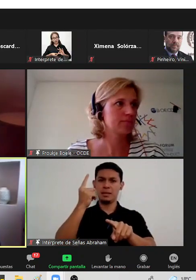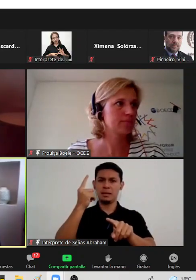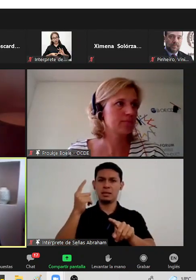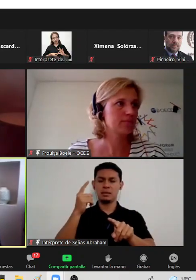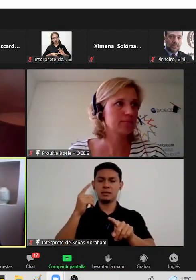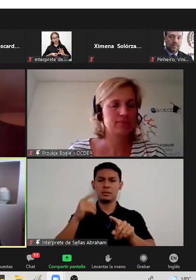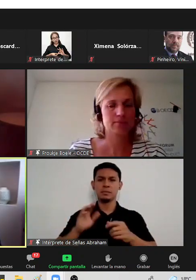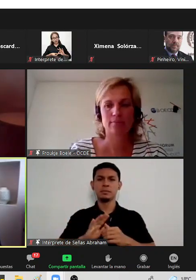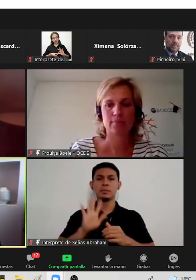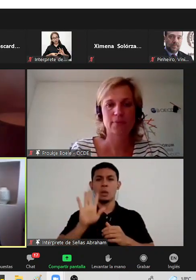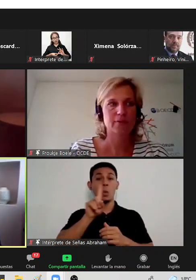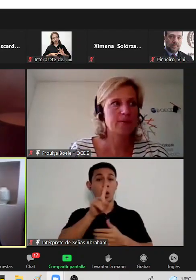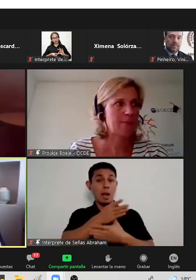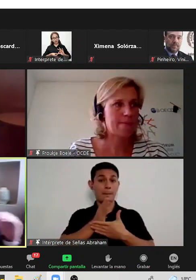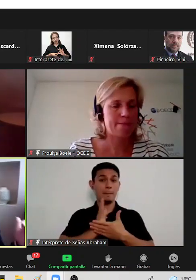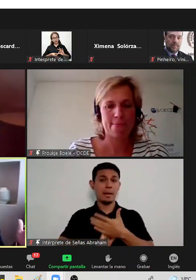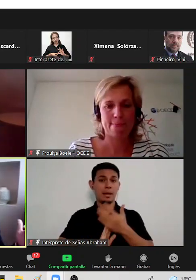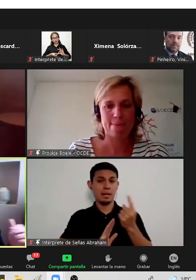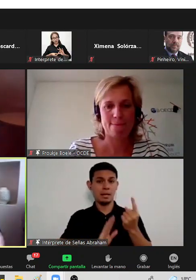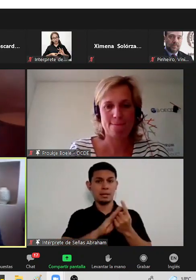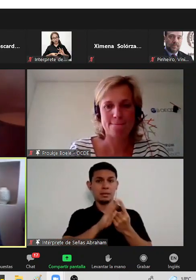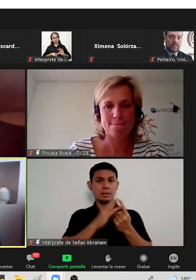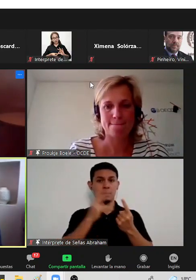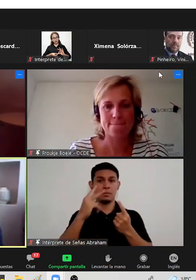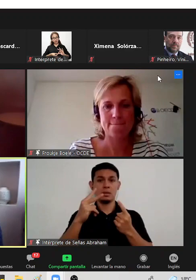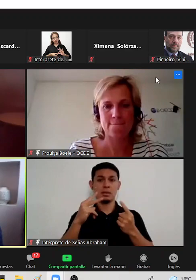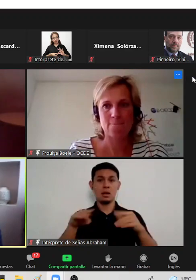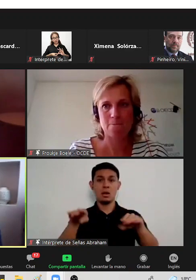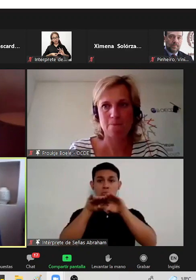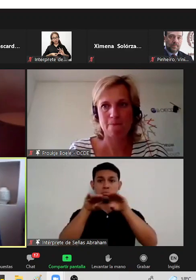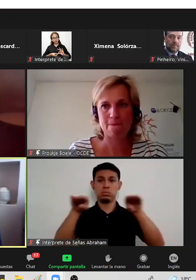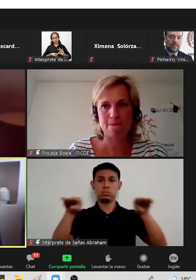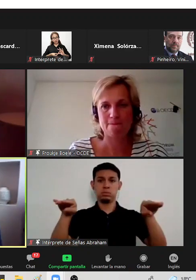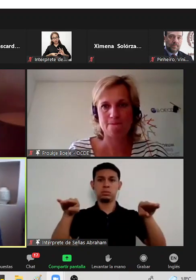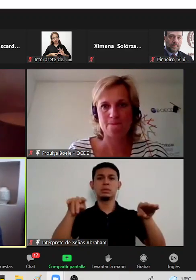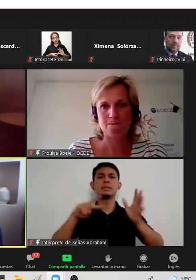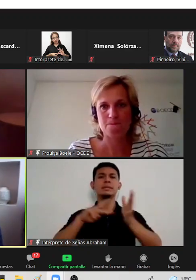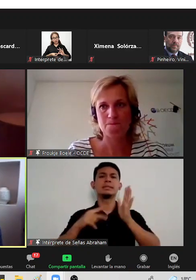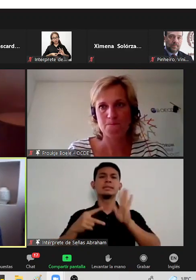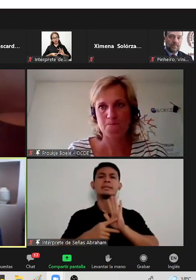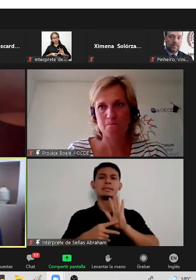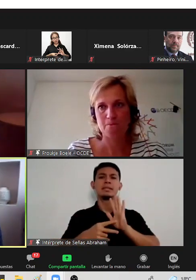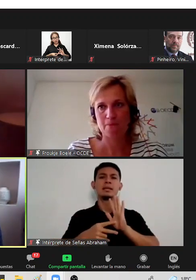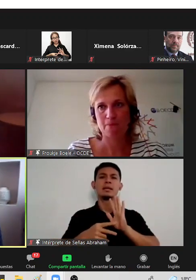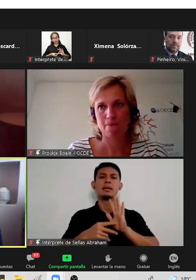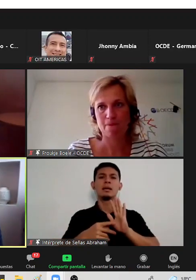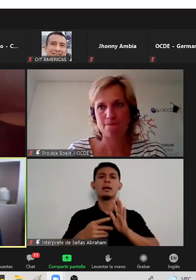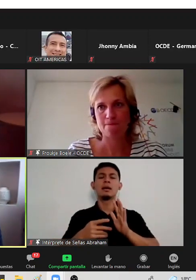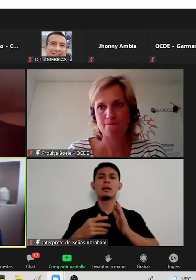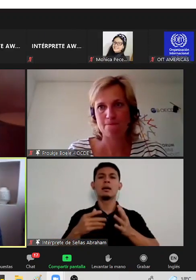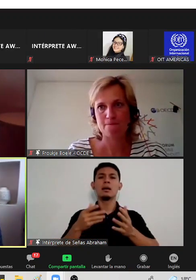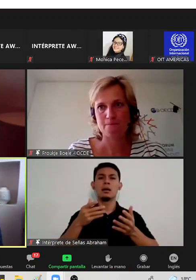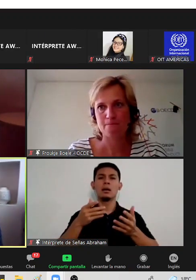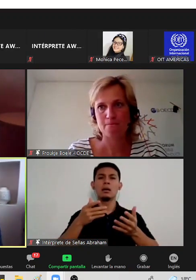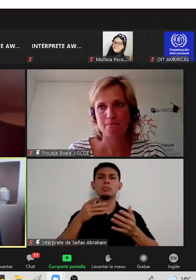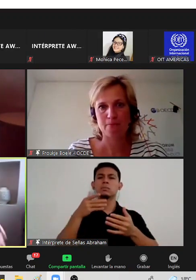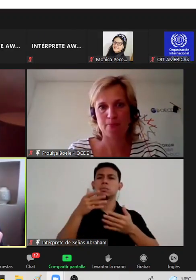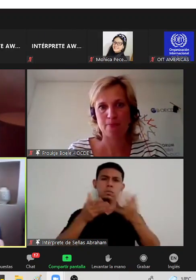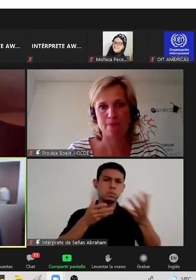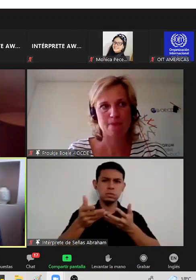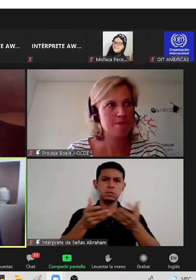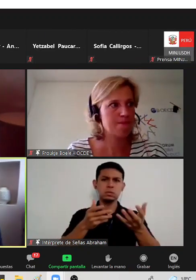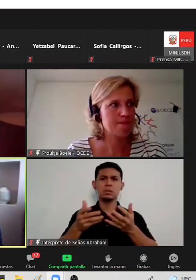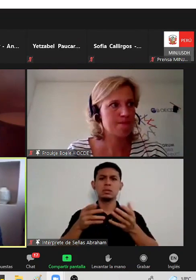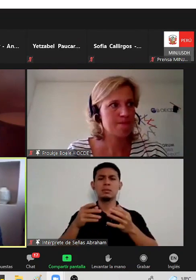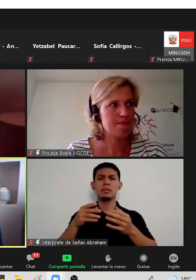because it's important to look at the two streams that we see we see the horizontal stream that also refers to coherence between